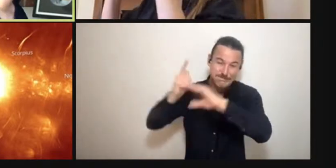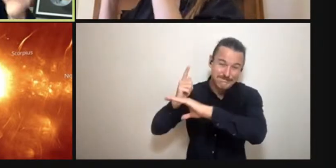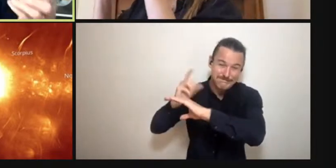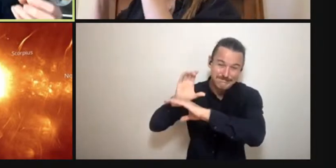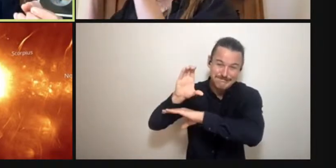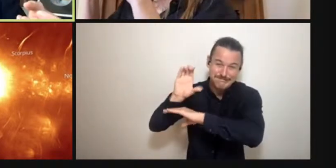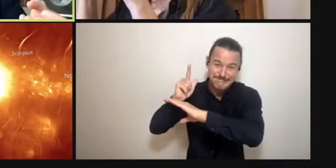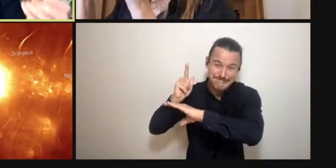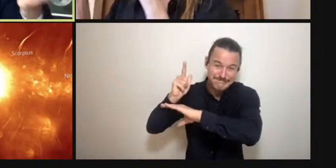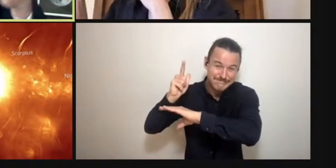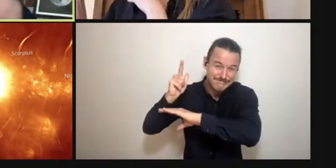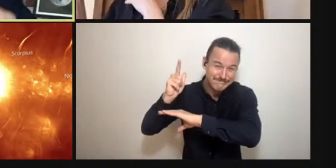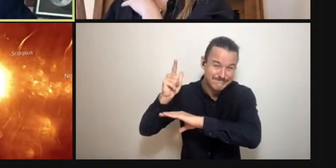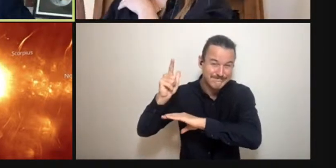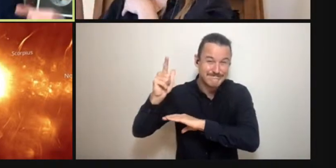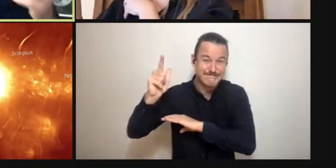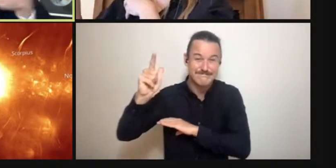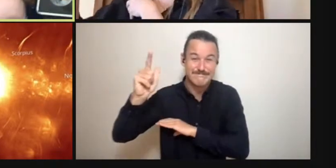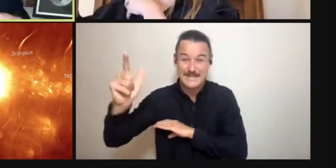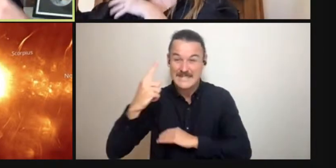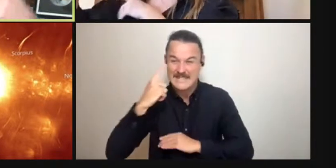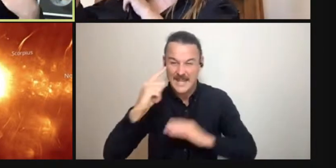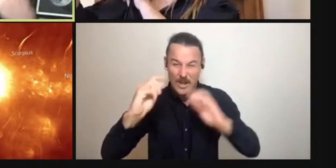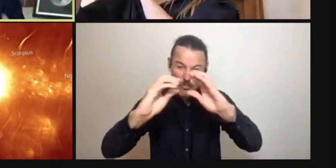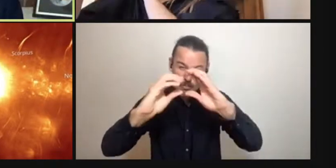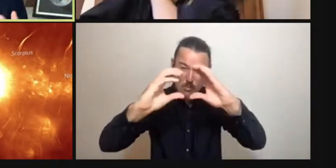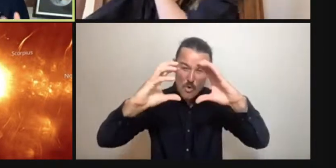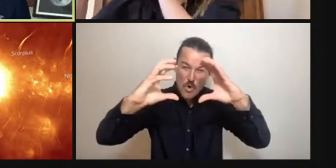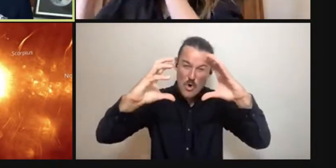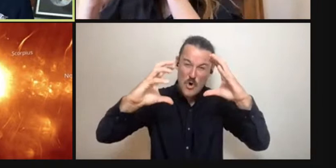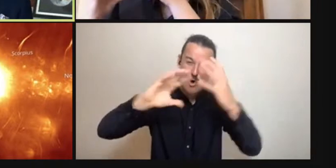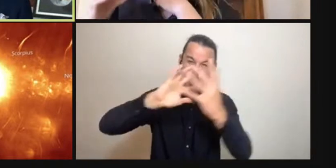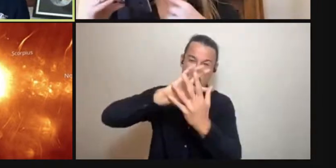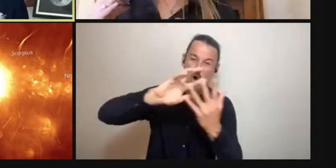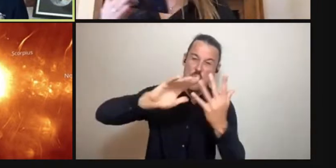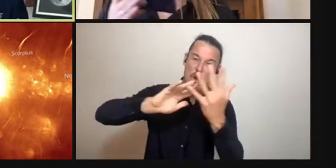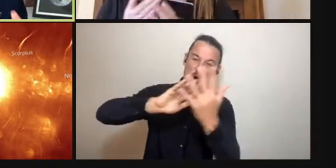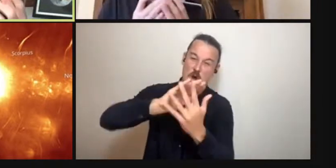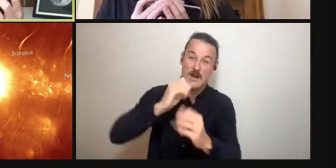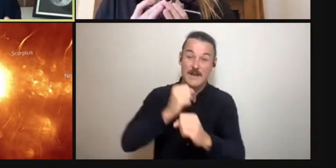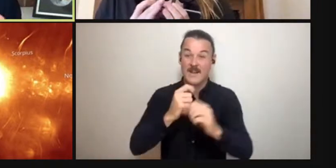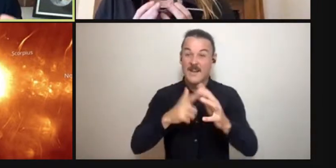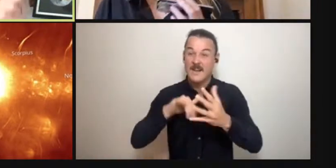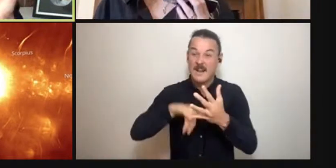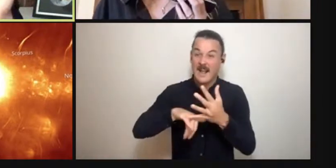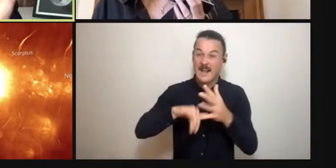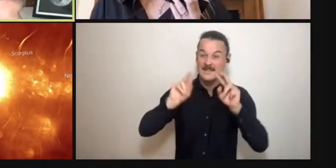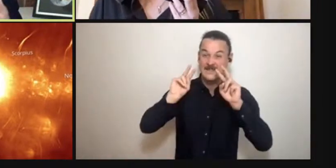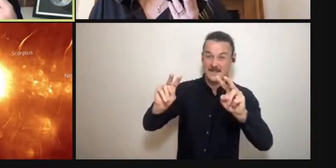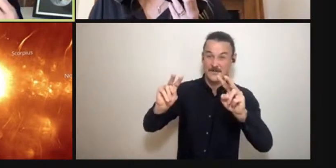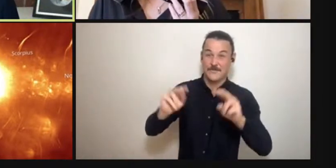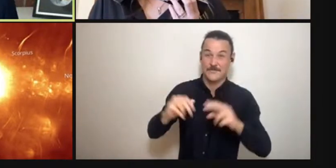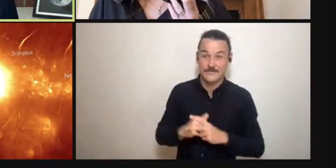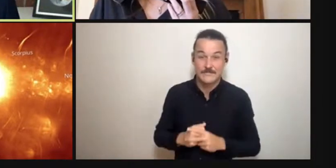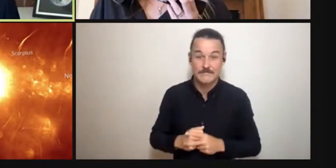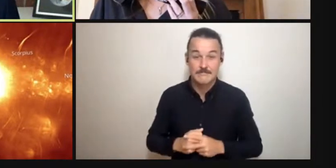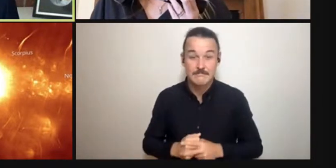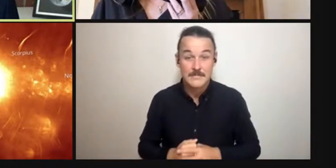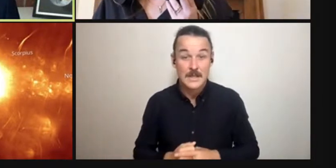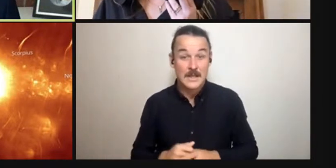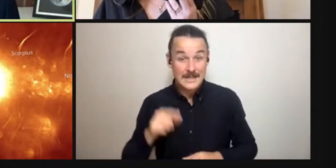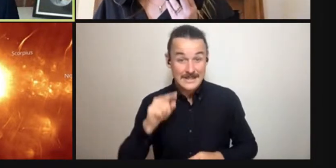the intense gas and swirling magnetic fields and all this wonderful physics going on at the very center, all around